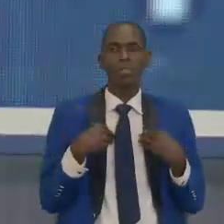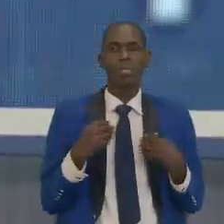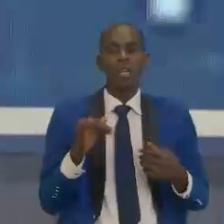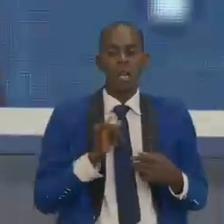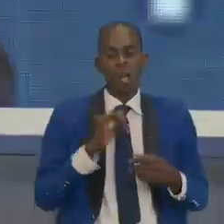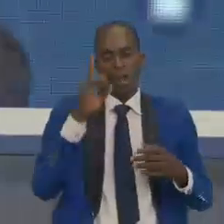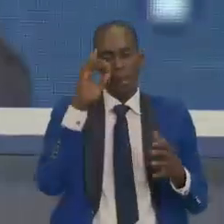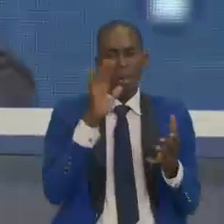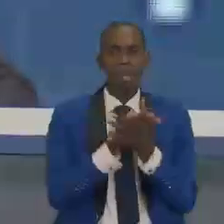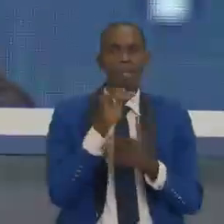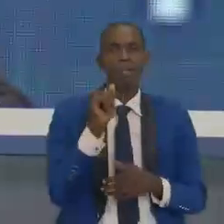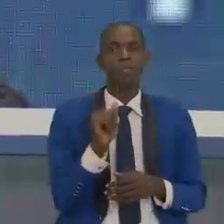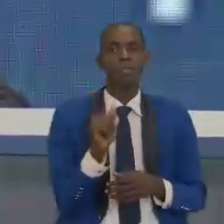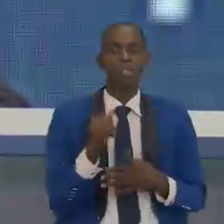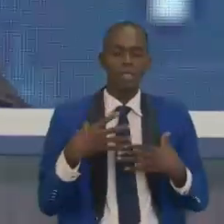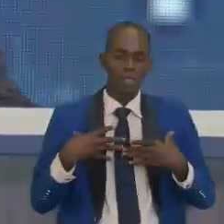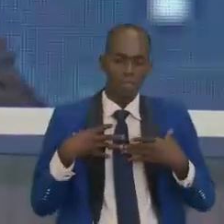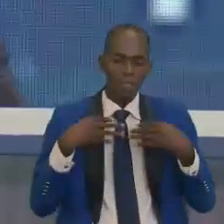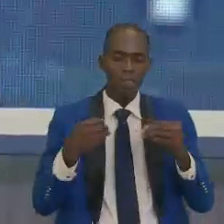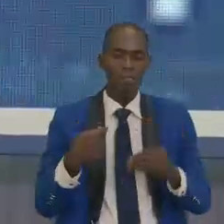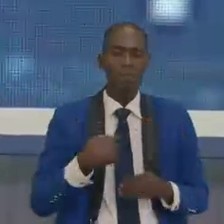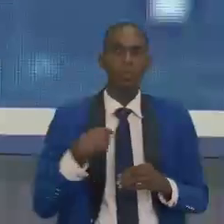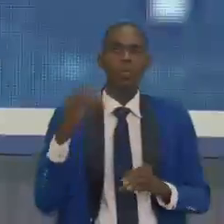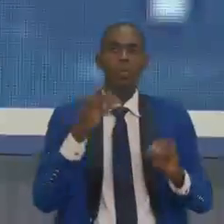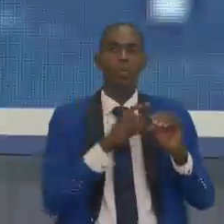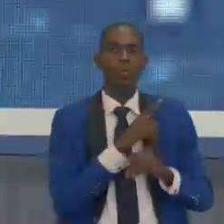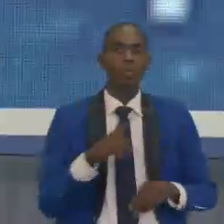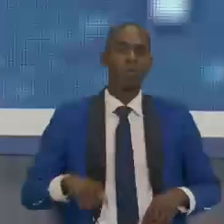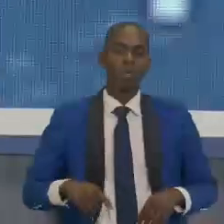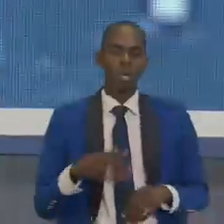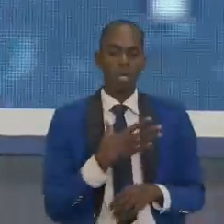believe. Heal me, O Lord, and I shall be healed.